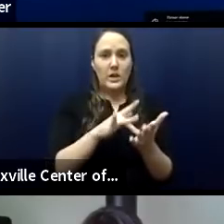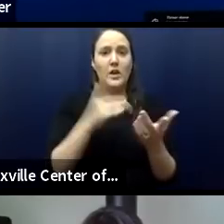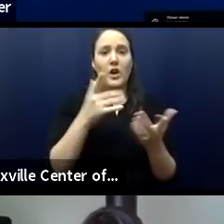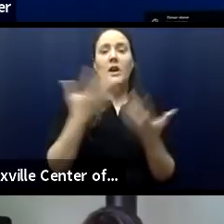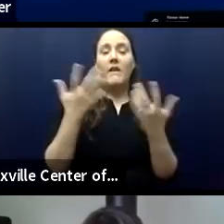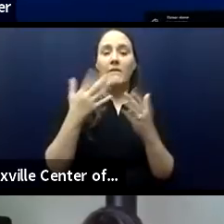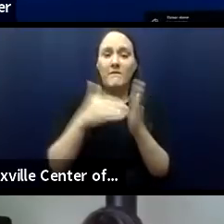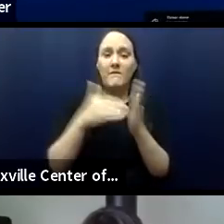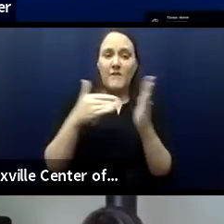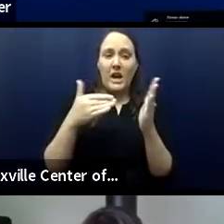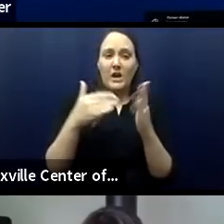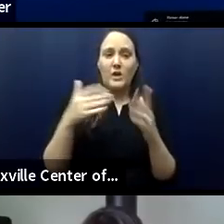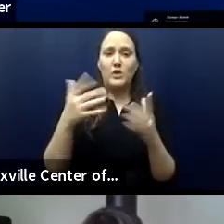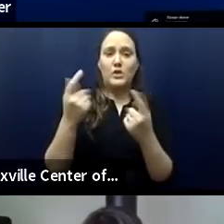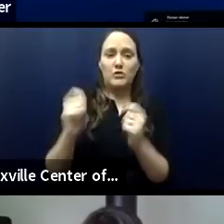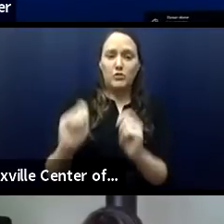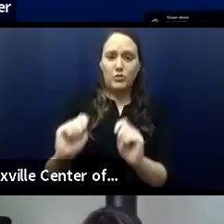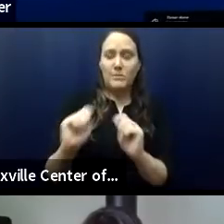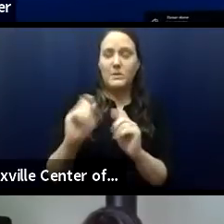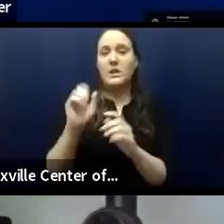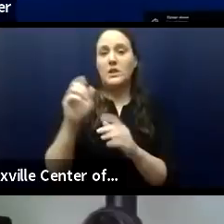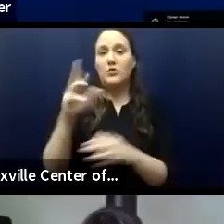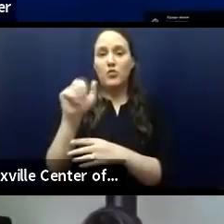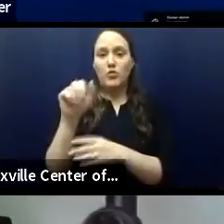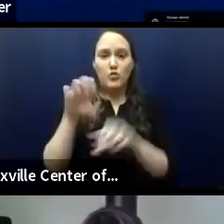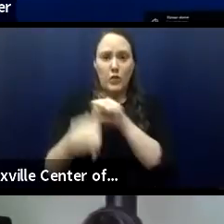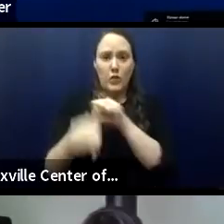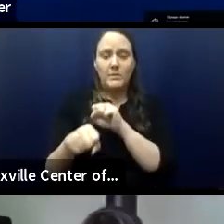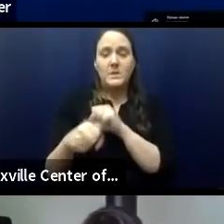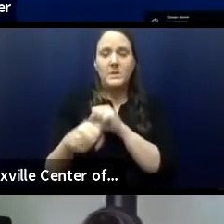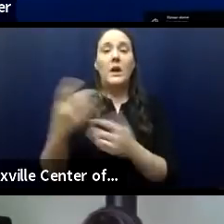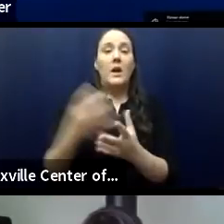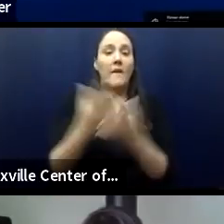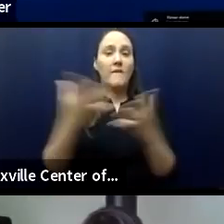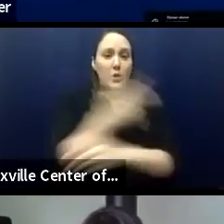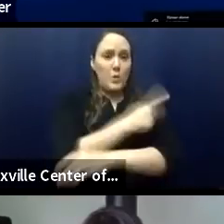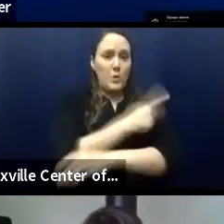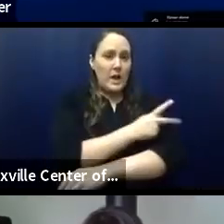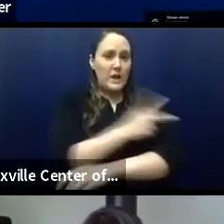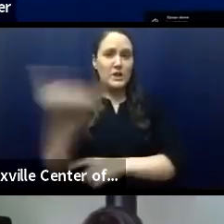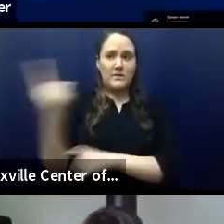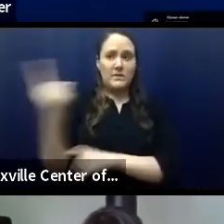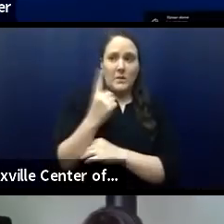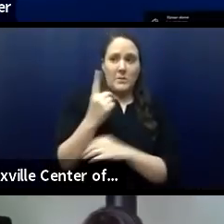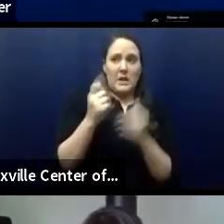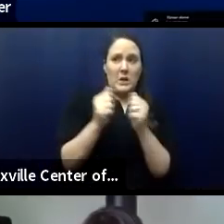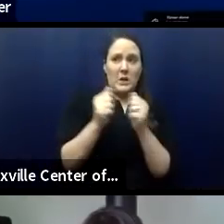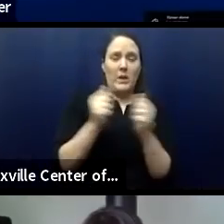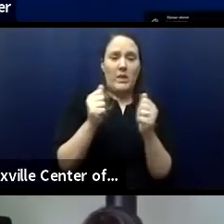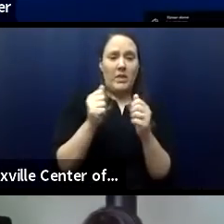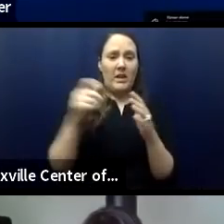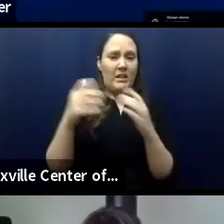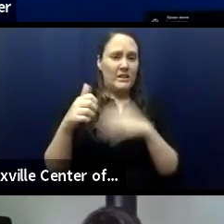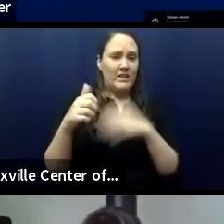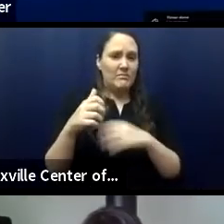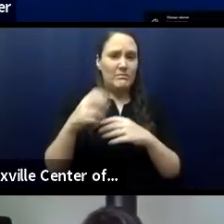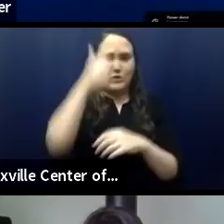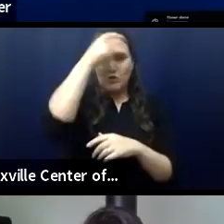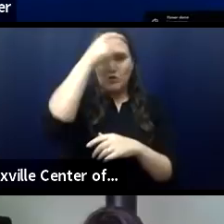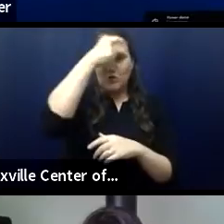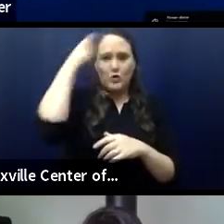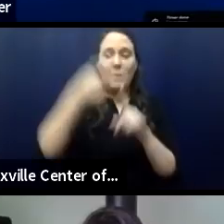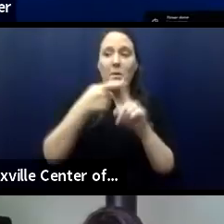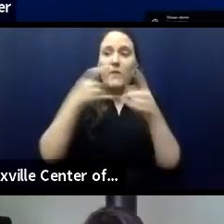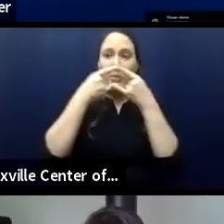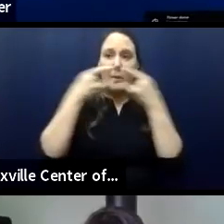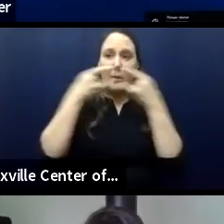A number of female patients have come to me terrified with the masking order due to their past assaults, which included objects being placed over their